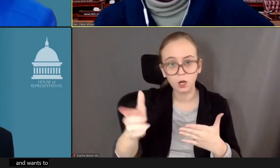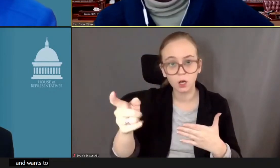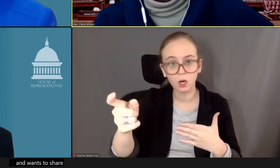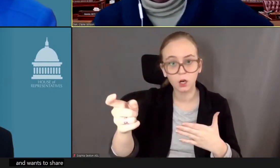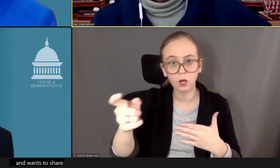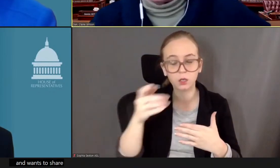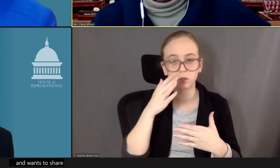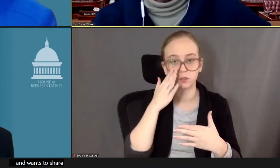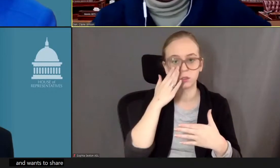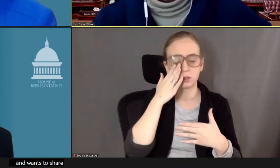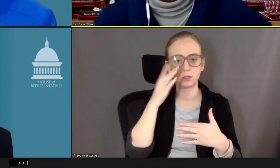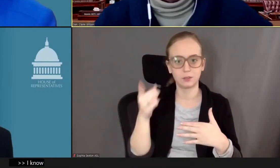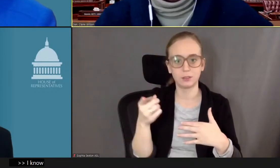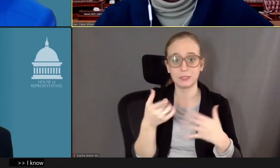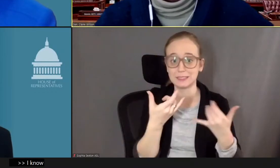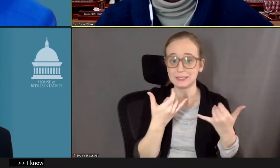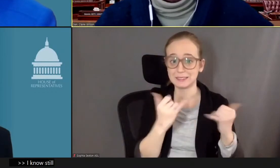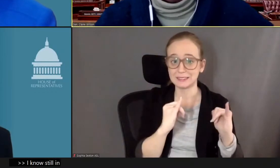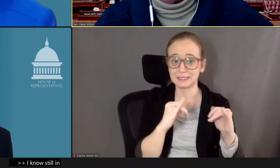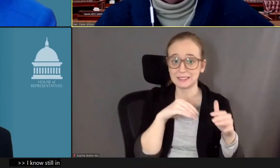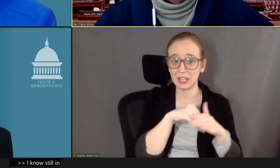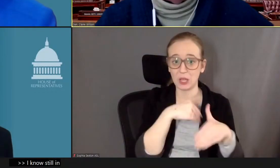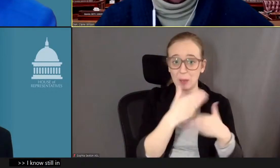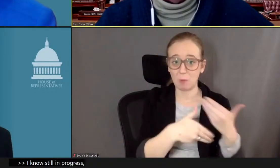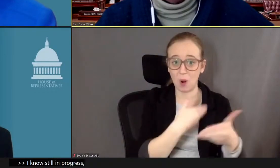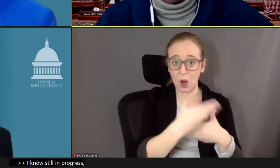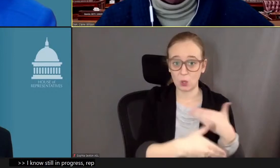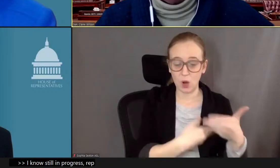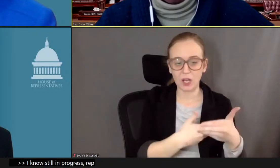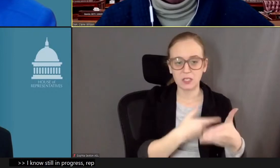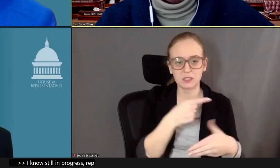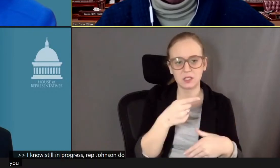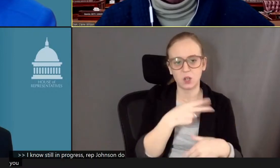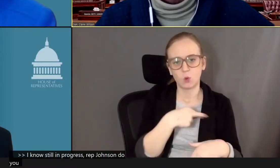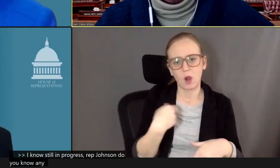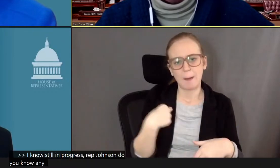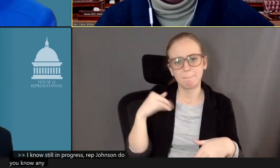I know still in progress. Rep. Johnson, do you know any